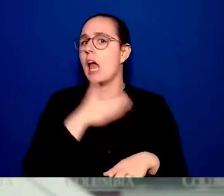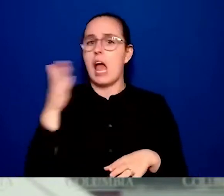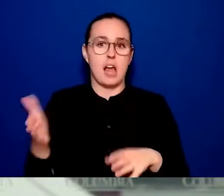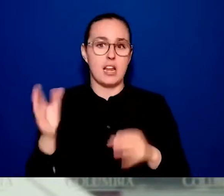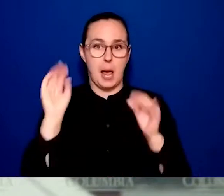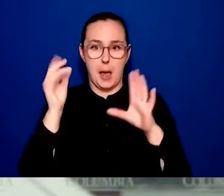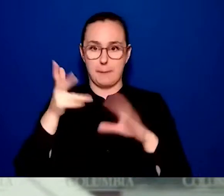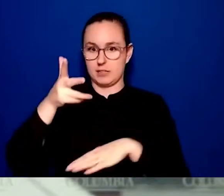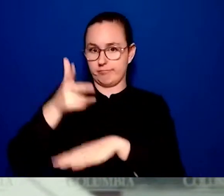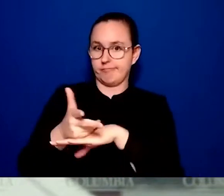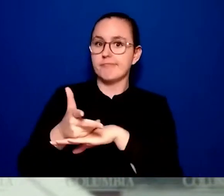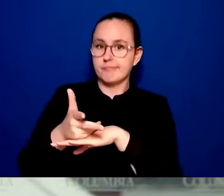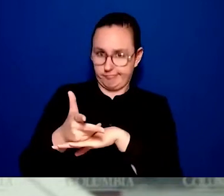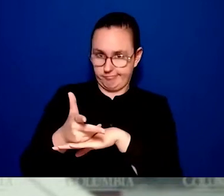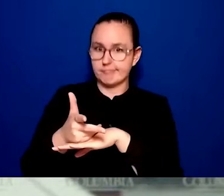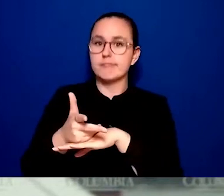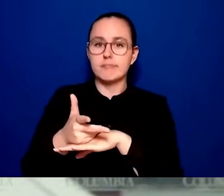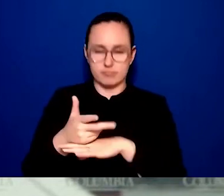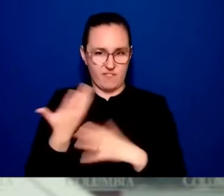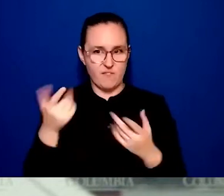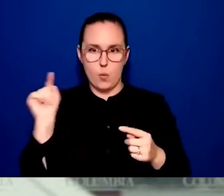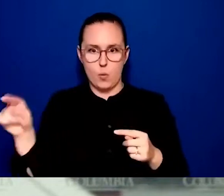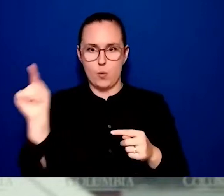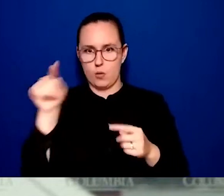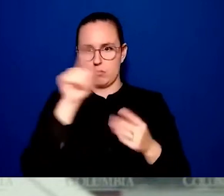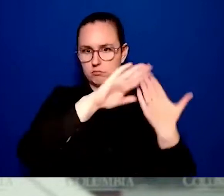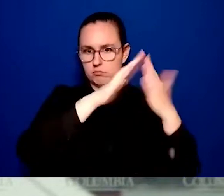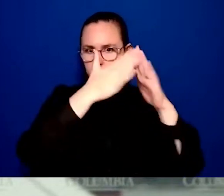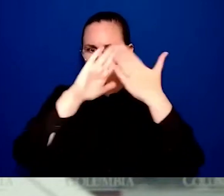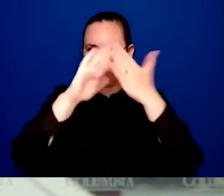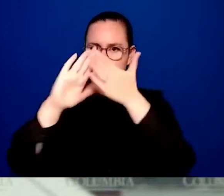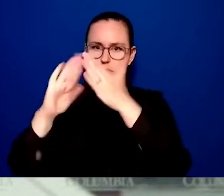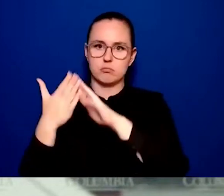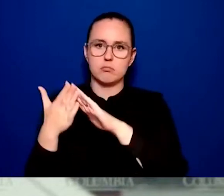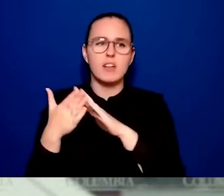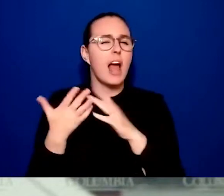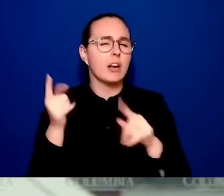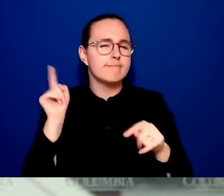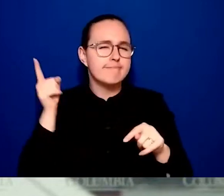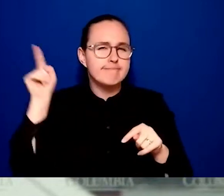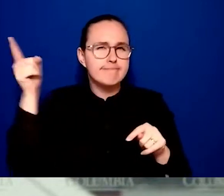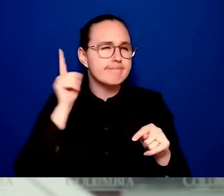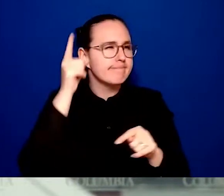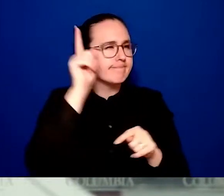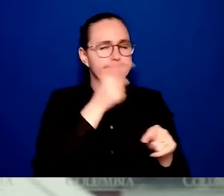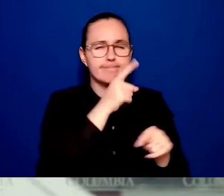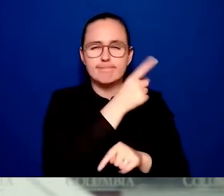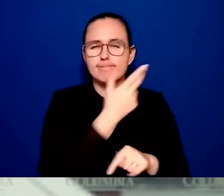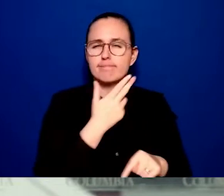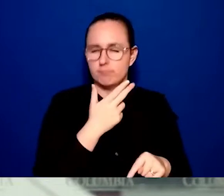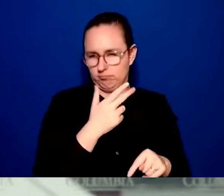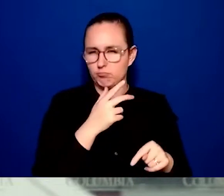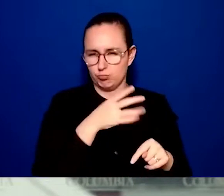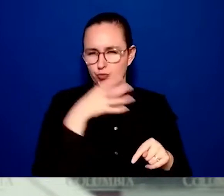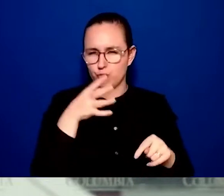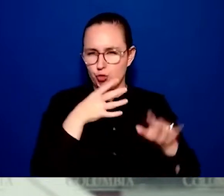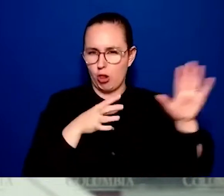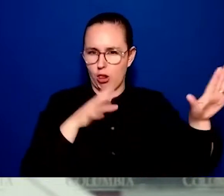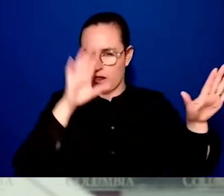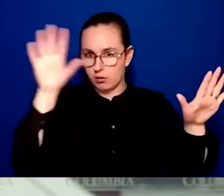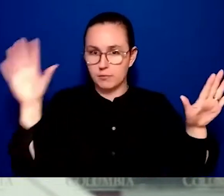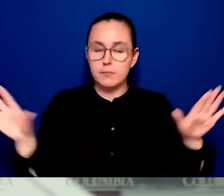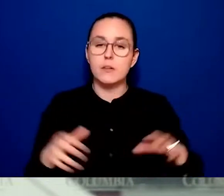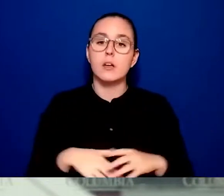BC and rural and remote communities as well. You've seen that reported. We're in the process of hiring, and we were in the process of